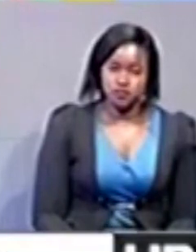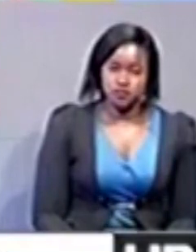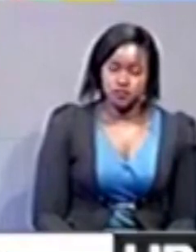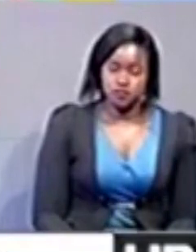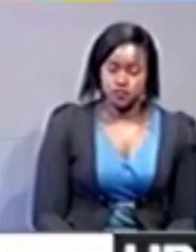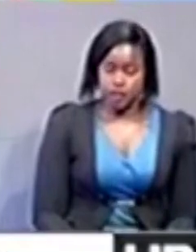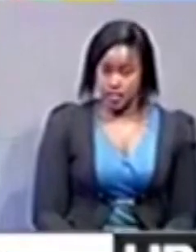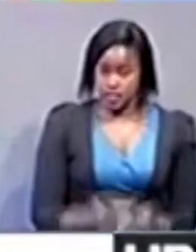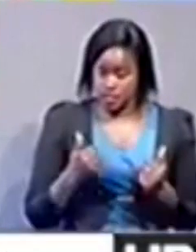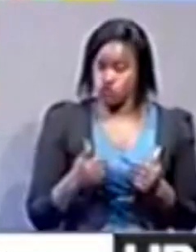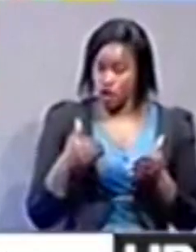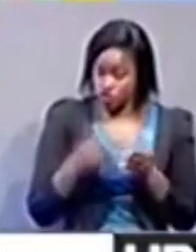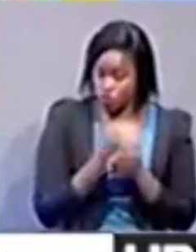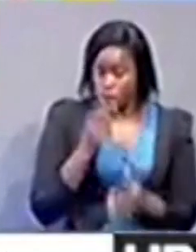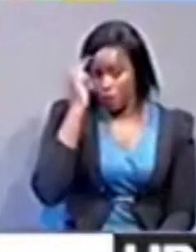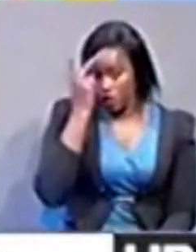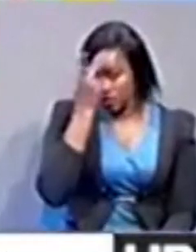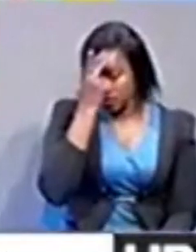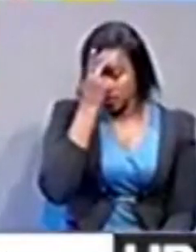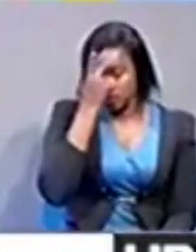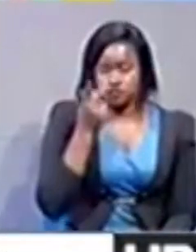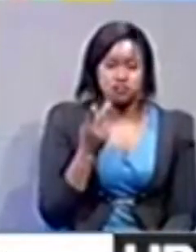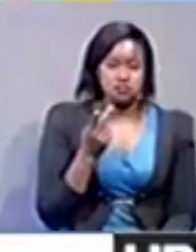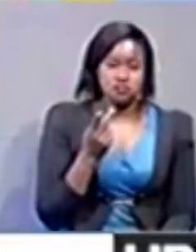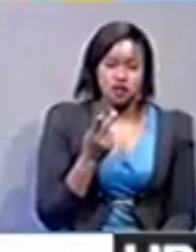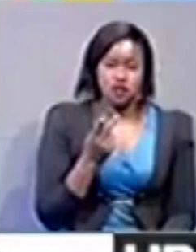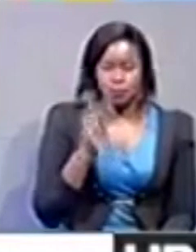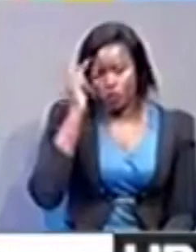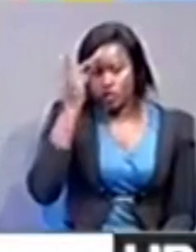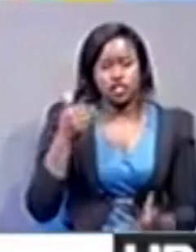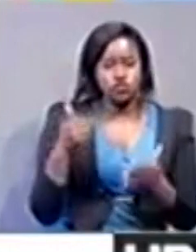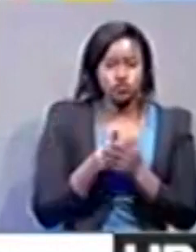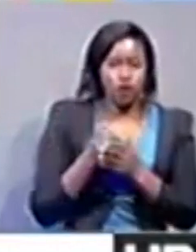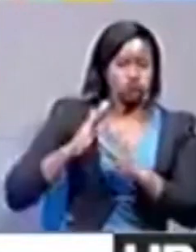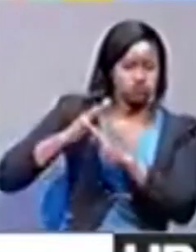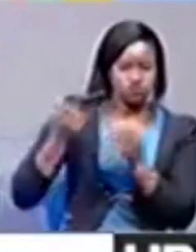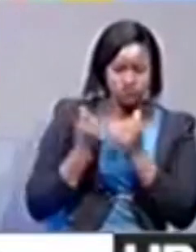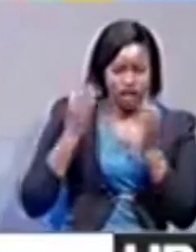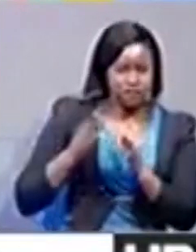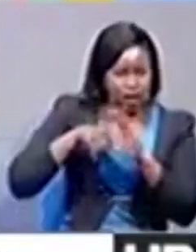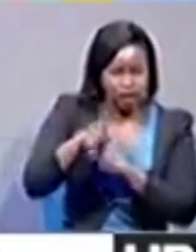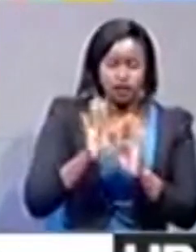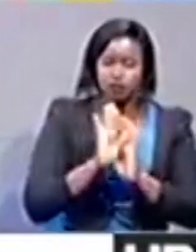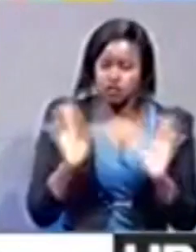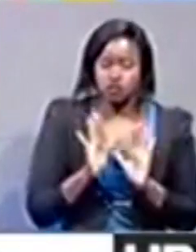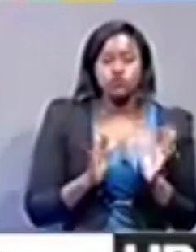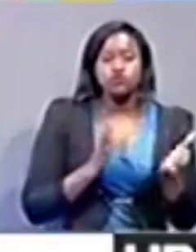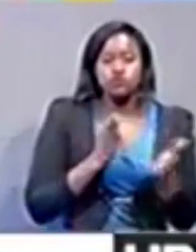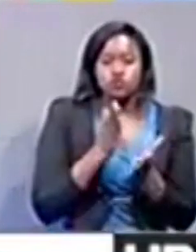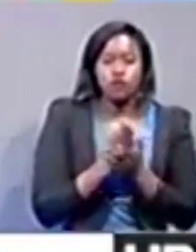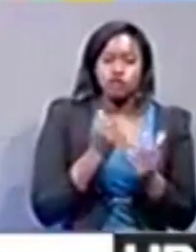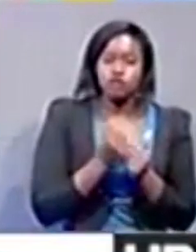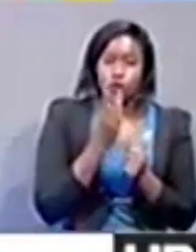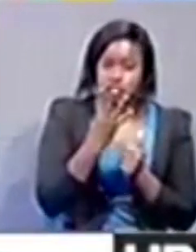The new policy, this one of not allowing the drivers to enter, has already seen 14